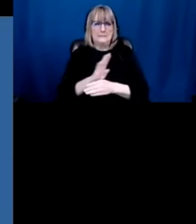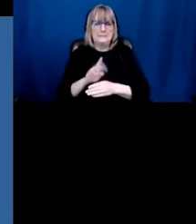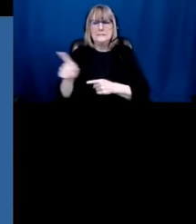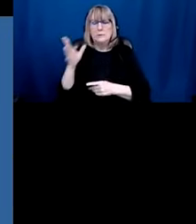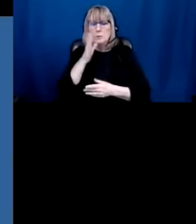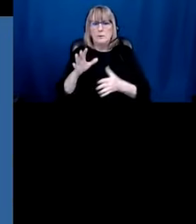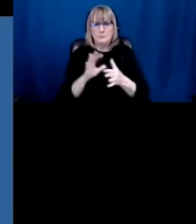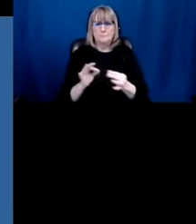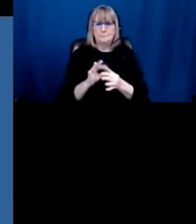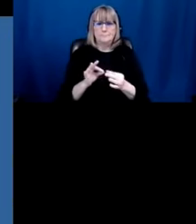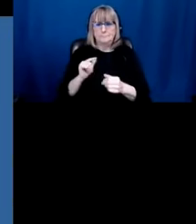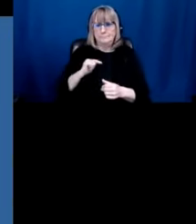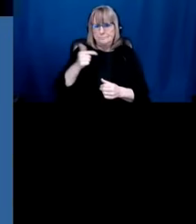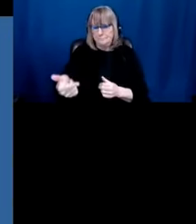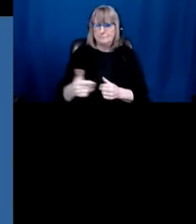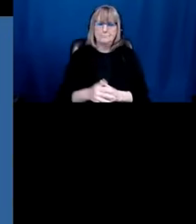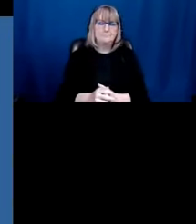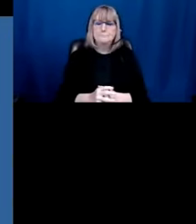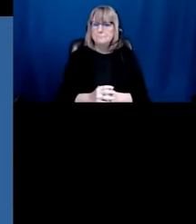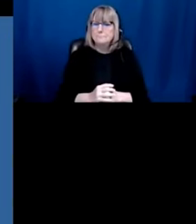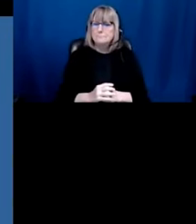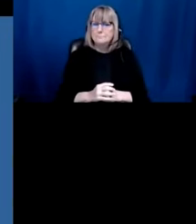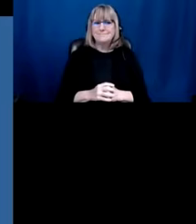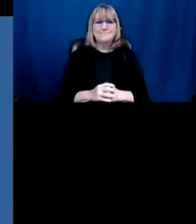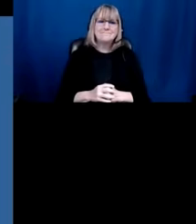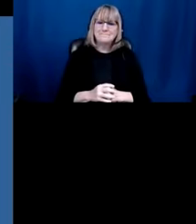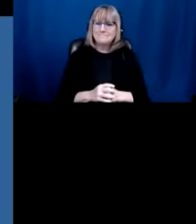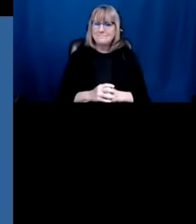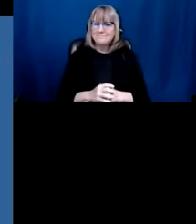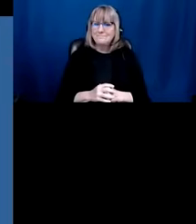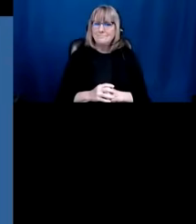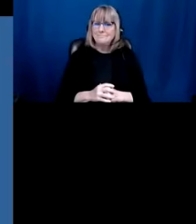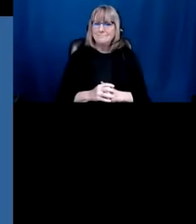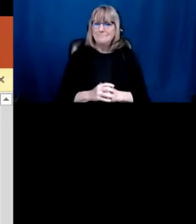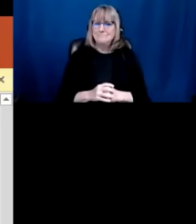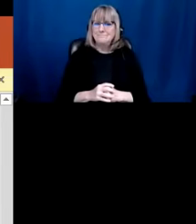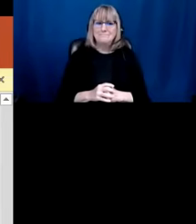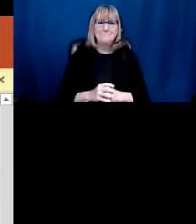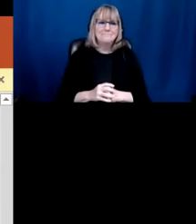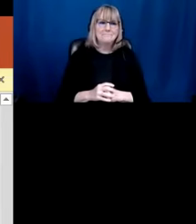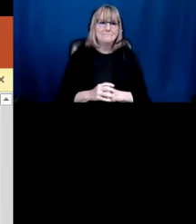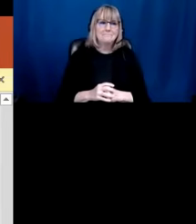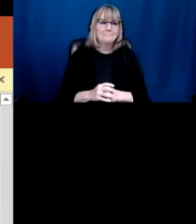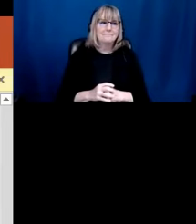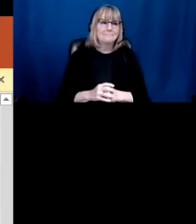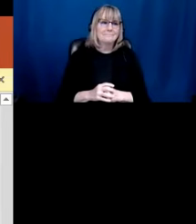está involucrada más con el programa de empresas propiedad de mujeres y